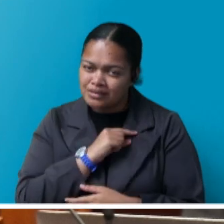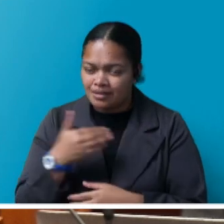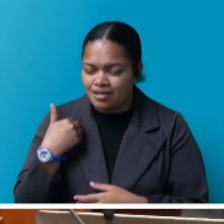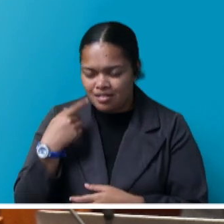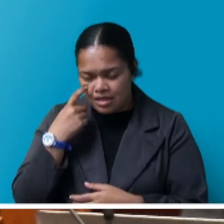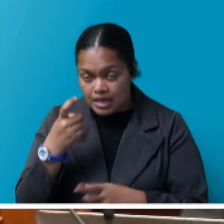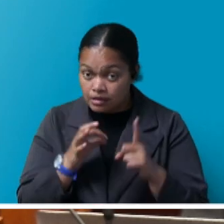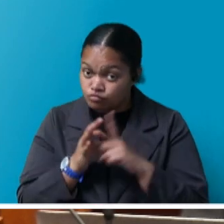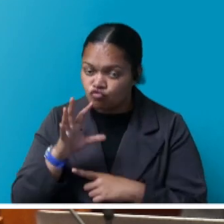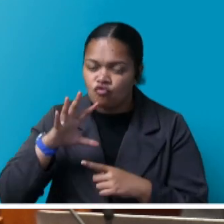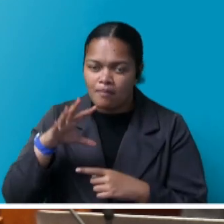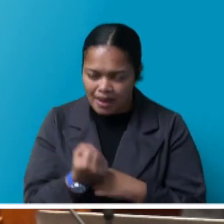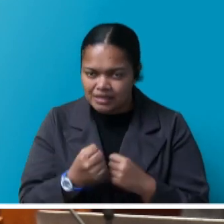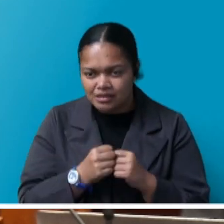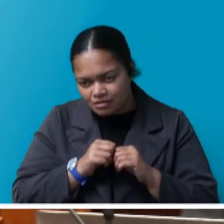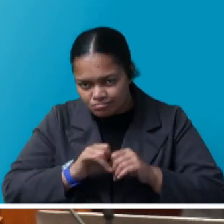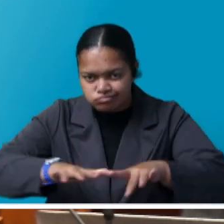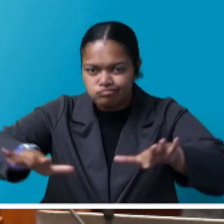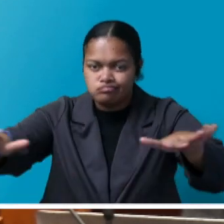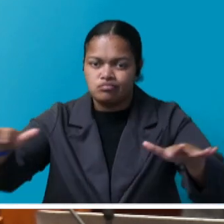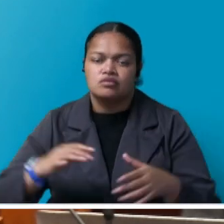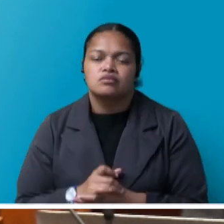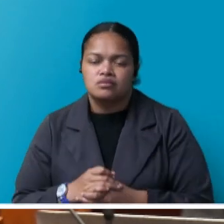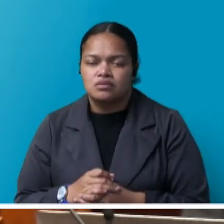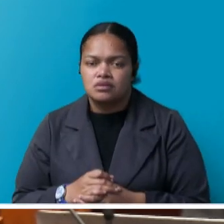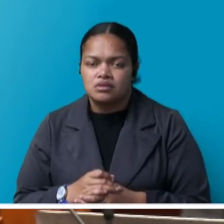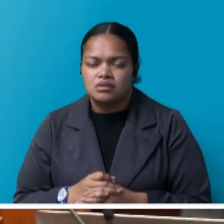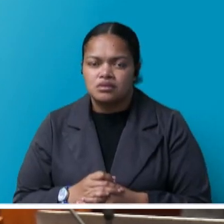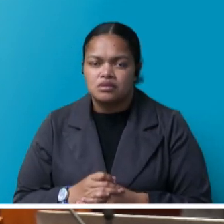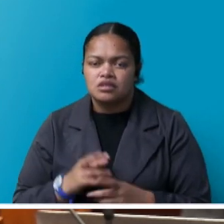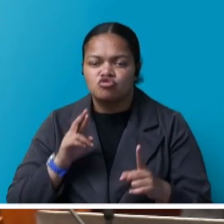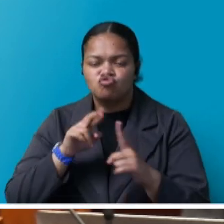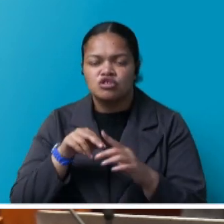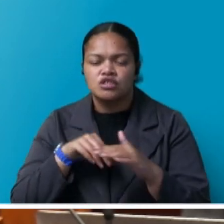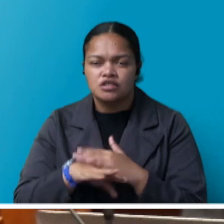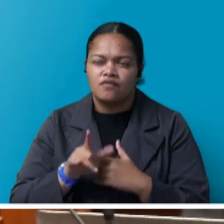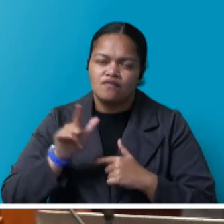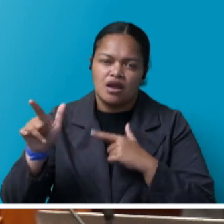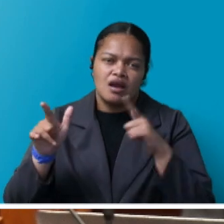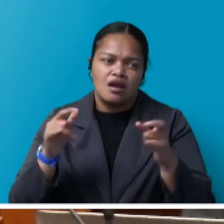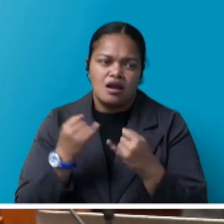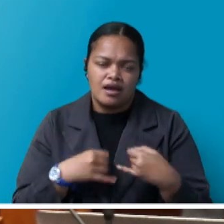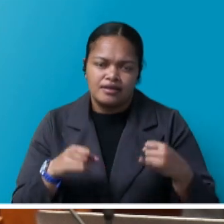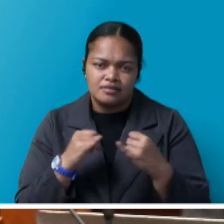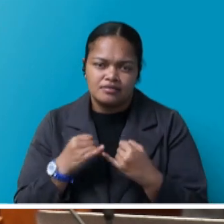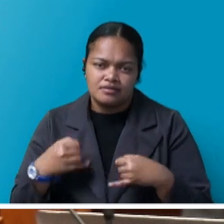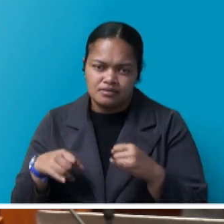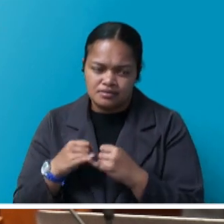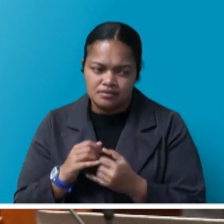improvements must extend beyond urban centers, reaching those in remote areas who need them most.